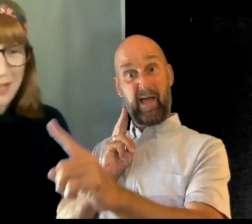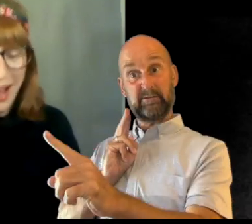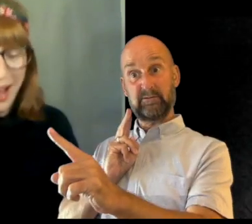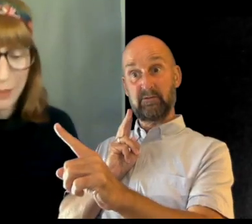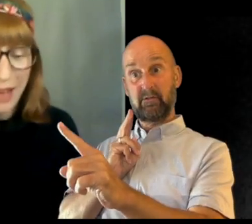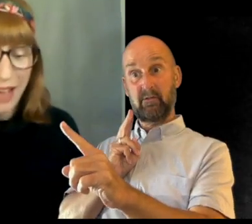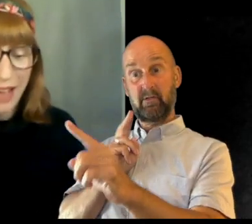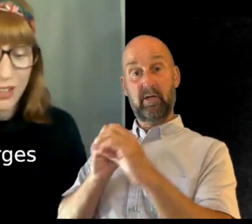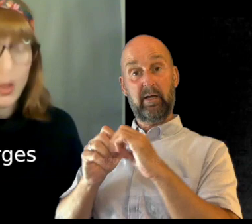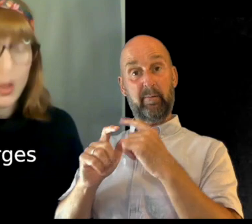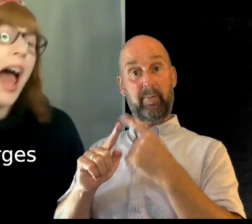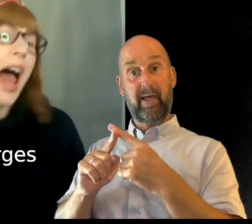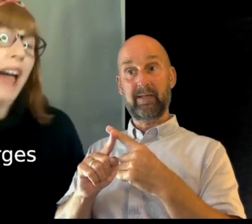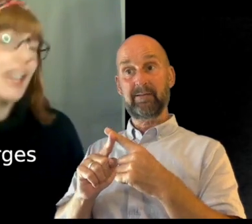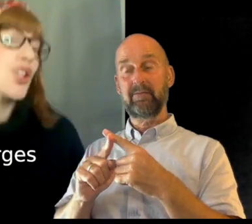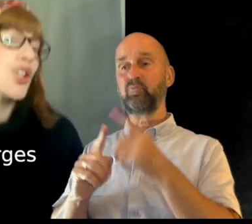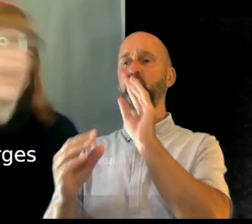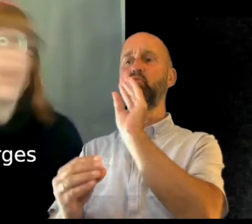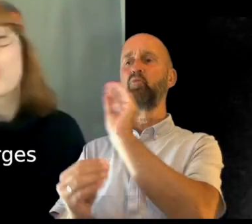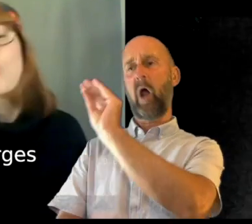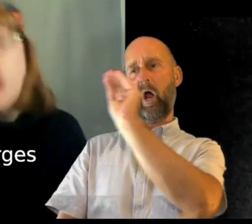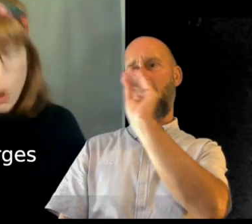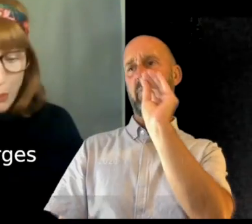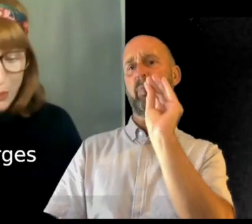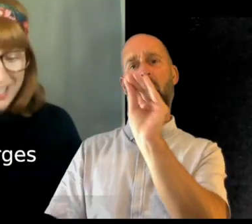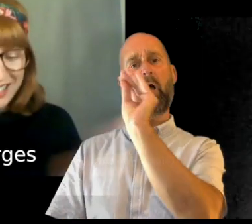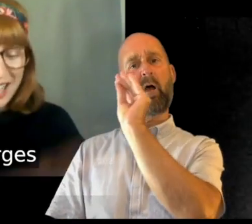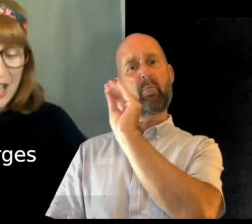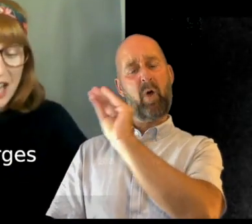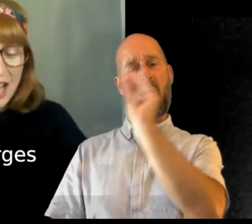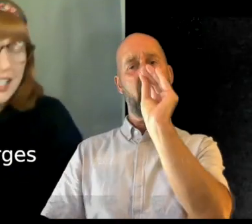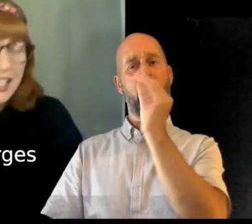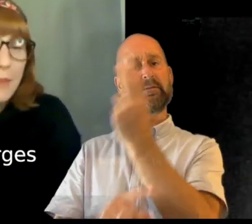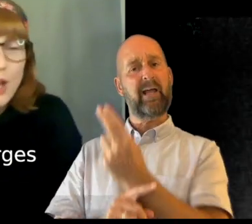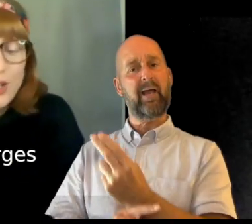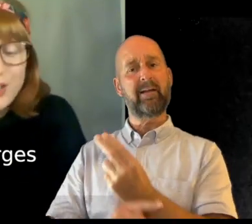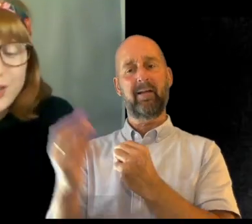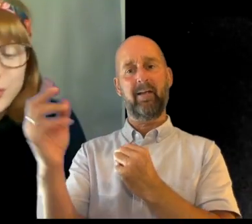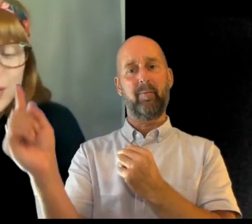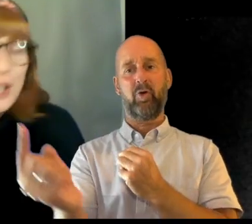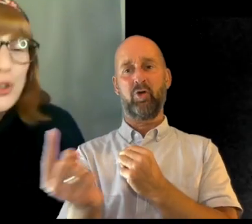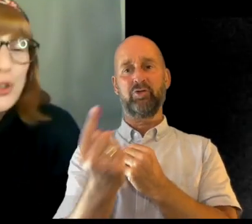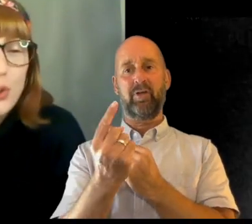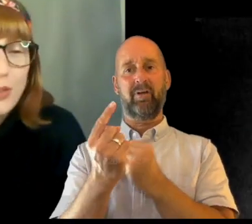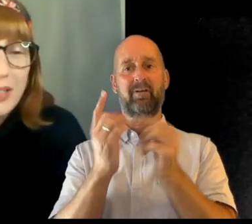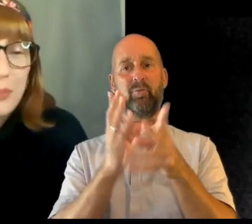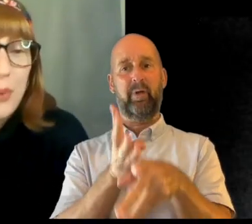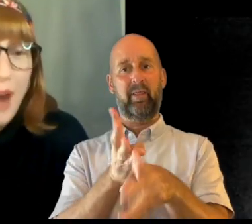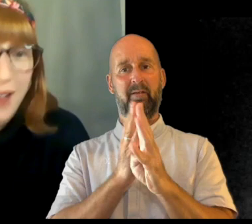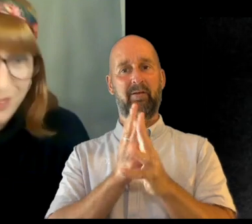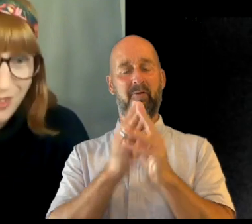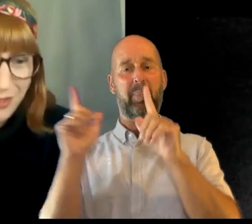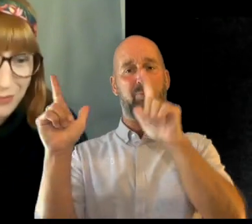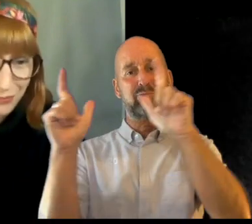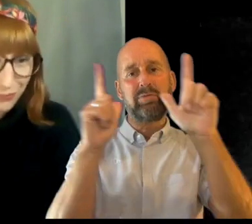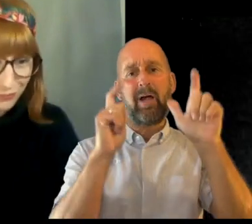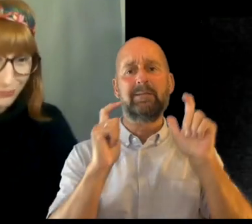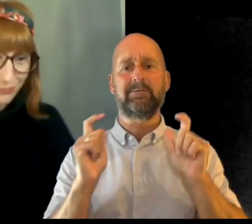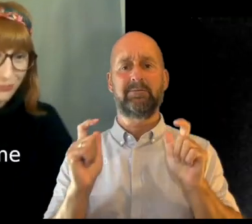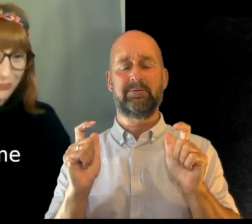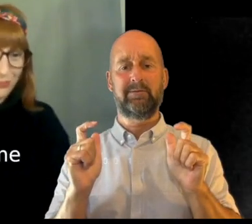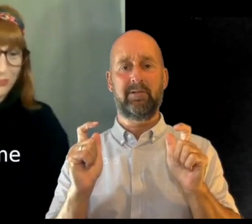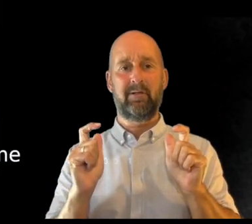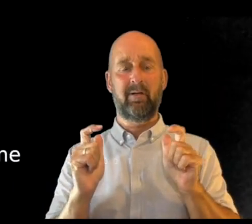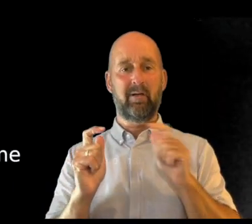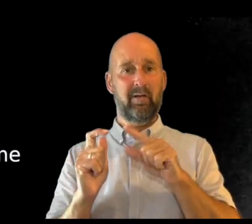straight past Bex to air kiss portly designer as he emerges with the adoring press.